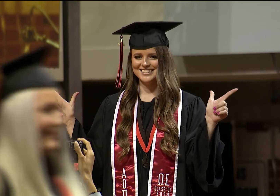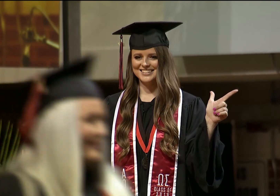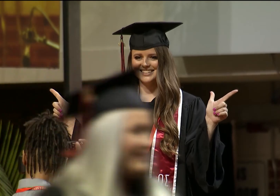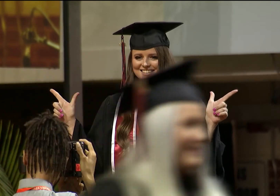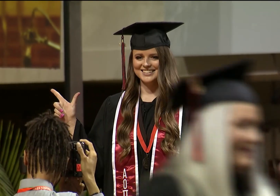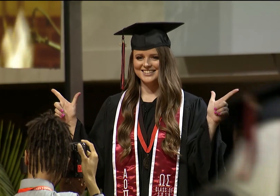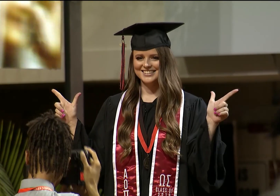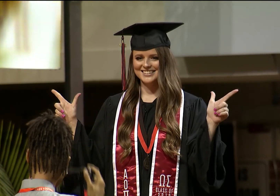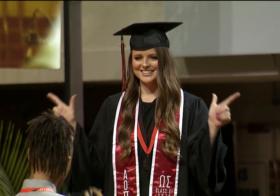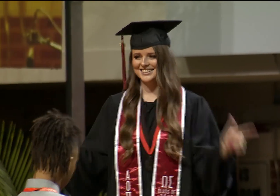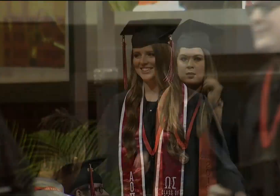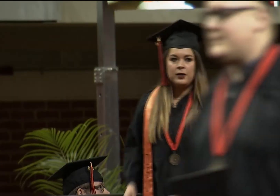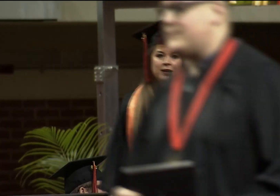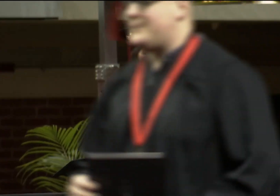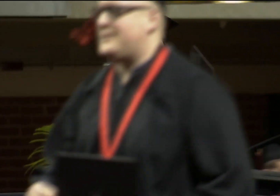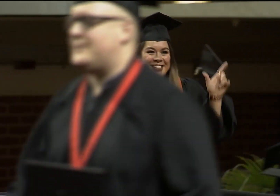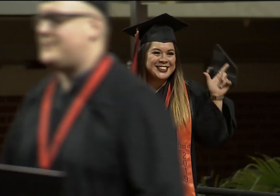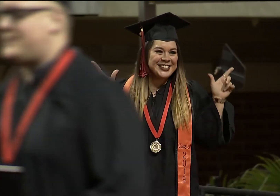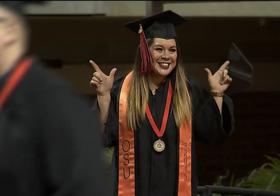Madeline McKitty.